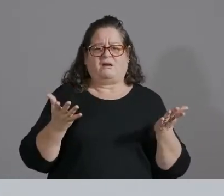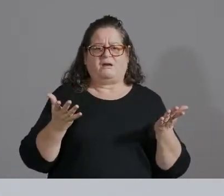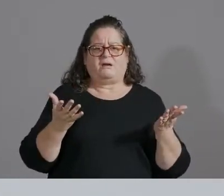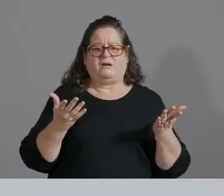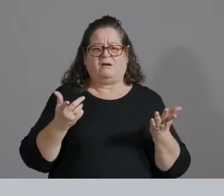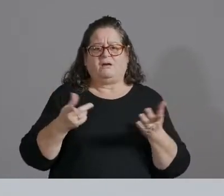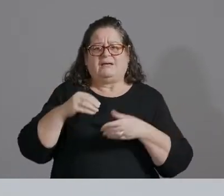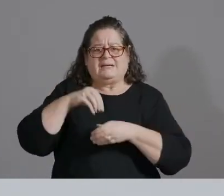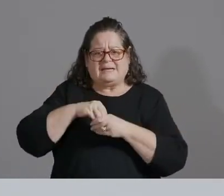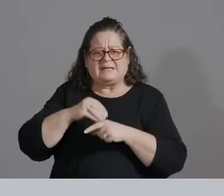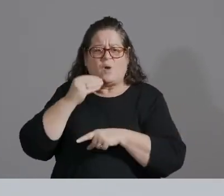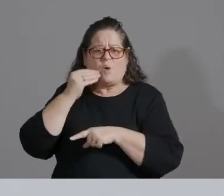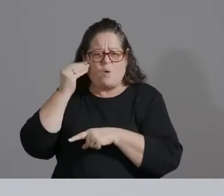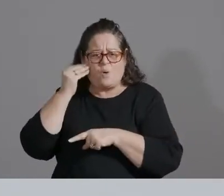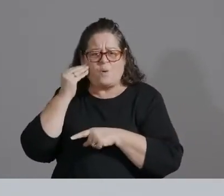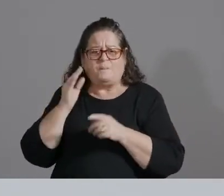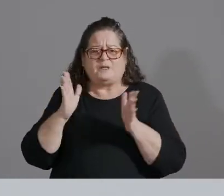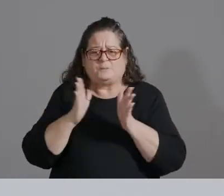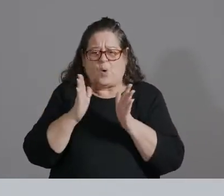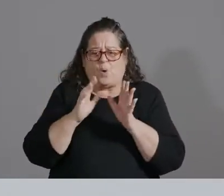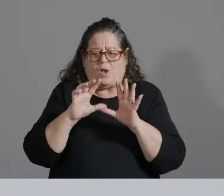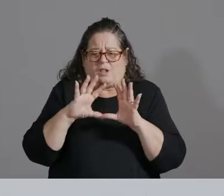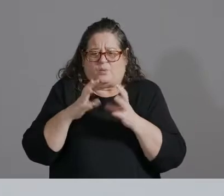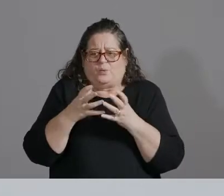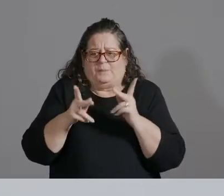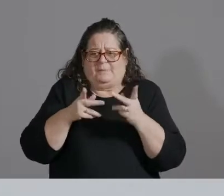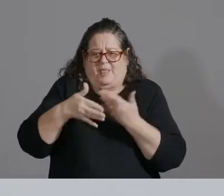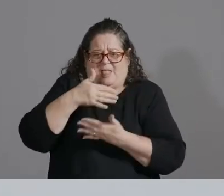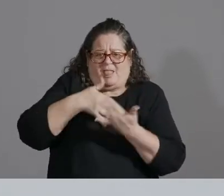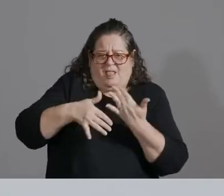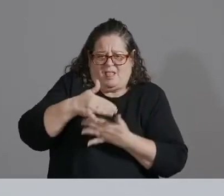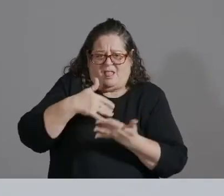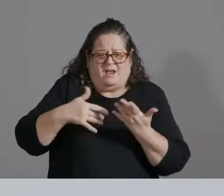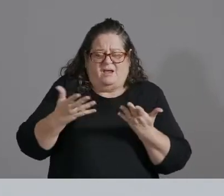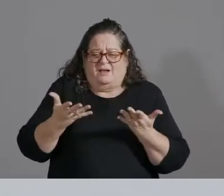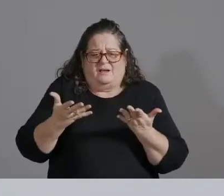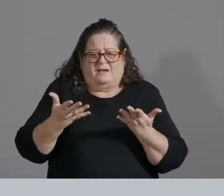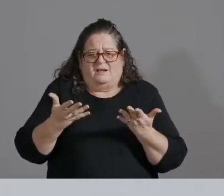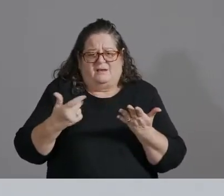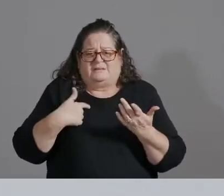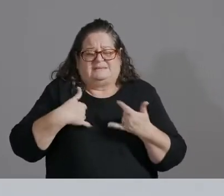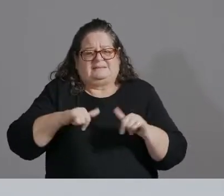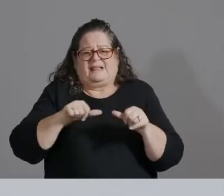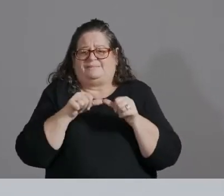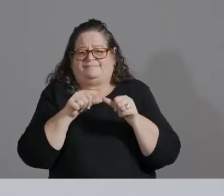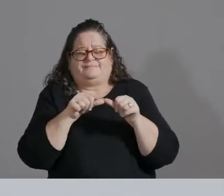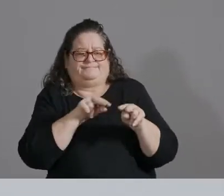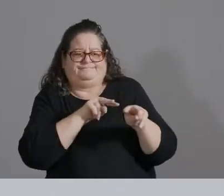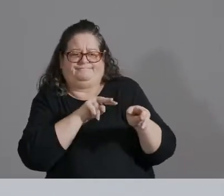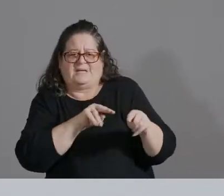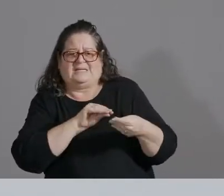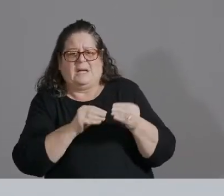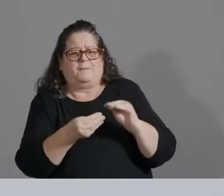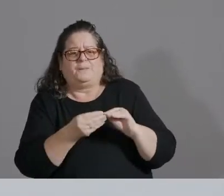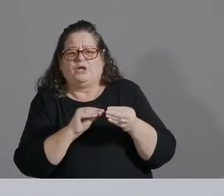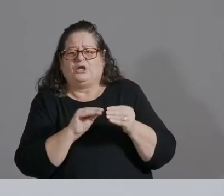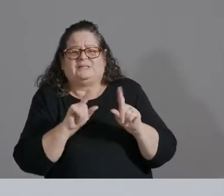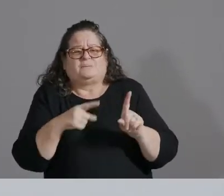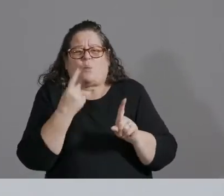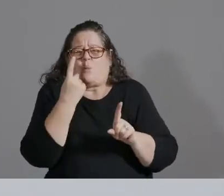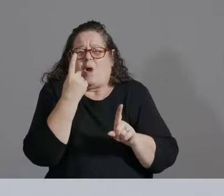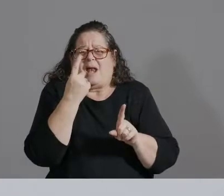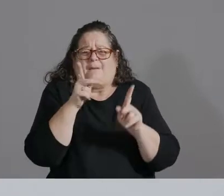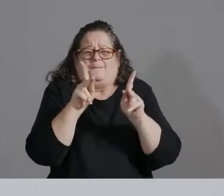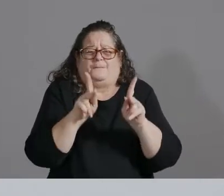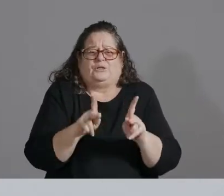continue to monitor the data, and even just one death is horrific. We are going down in all of our other metrics